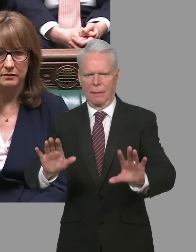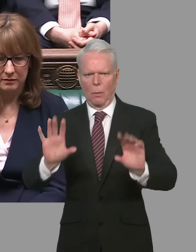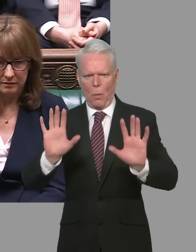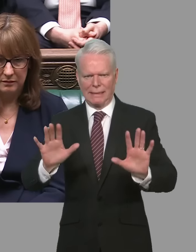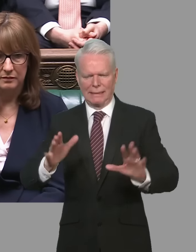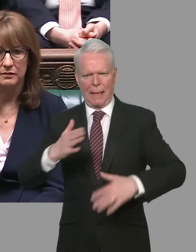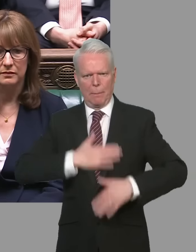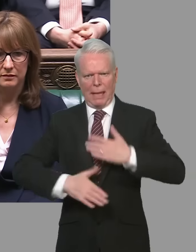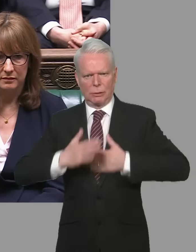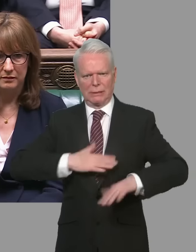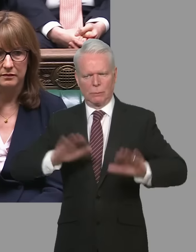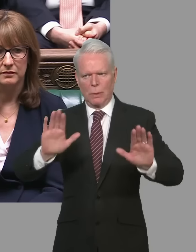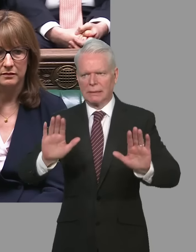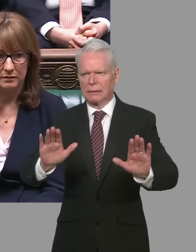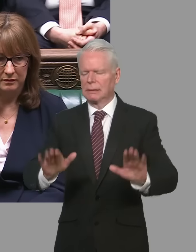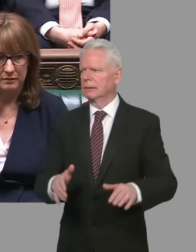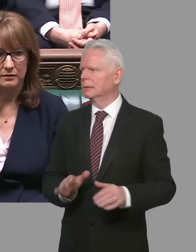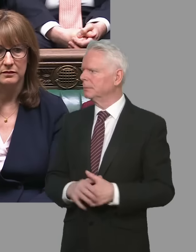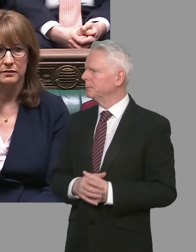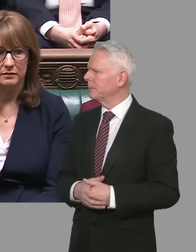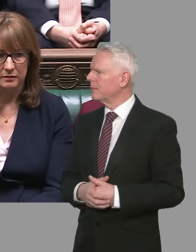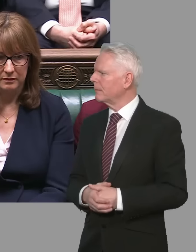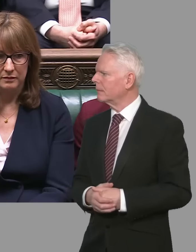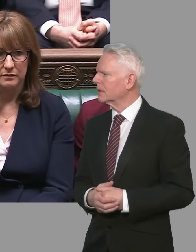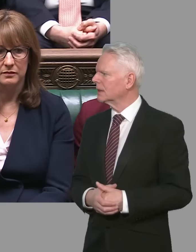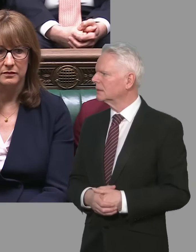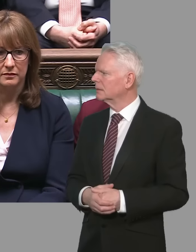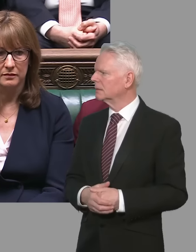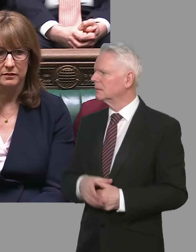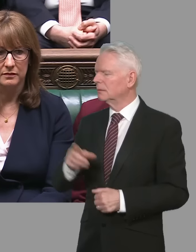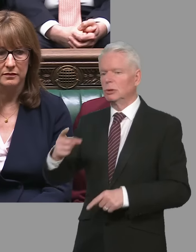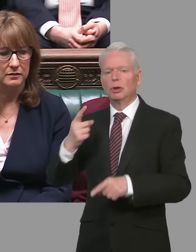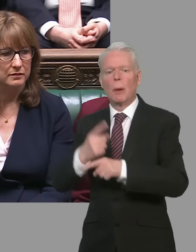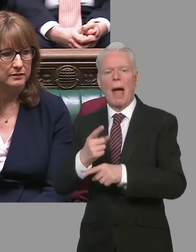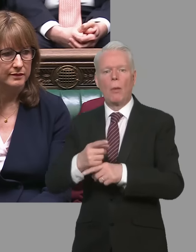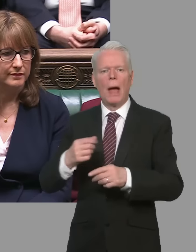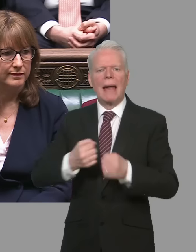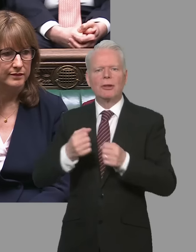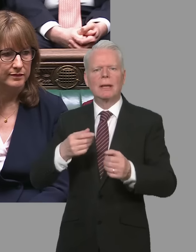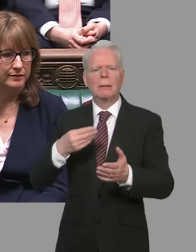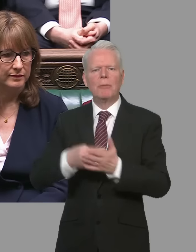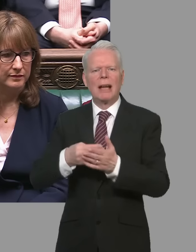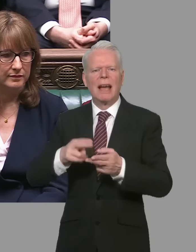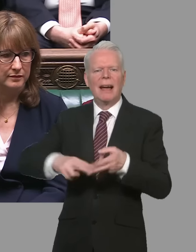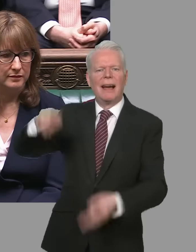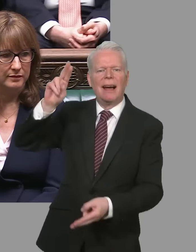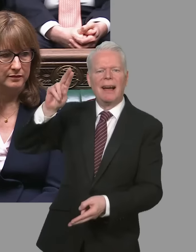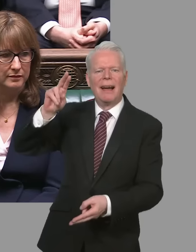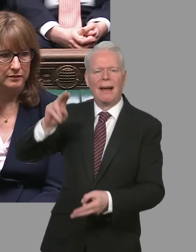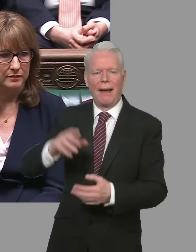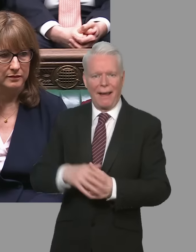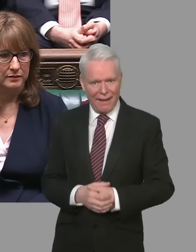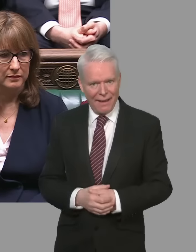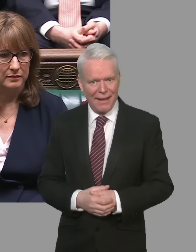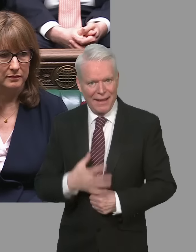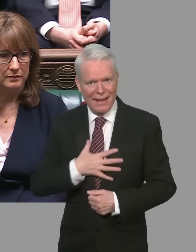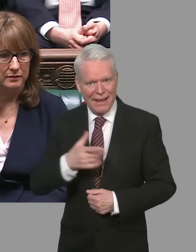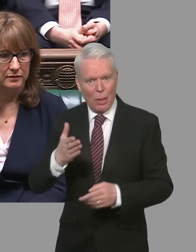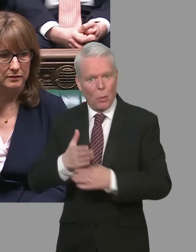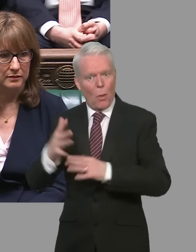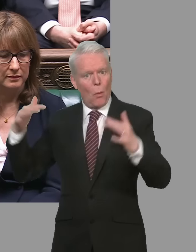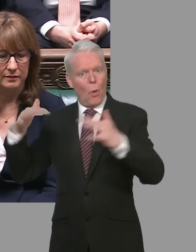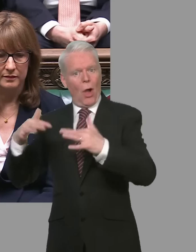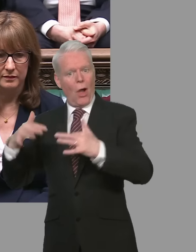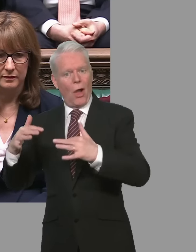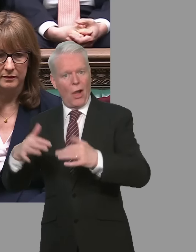says we should join without following through on the consequences. And time again, she gets the big calls